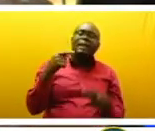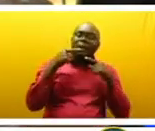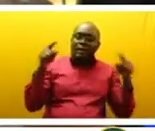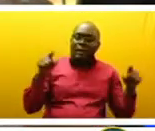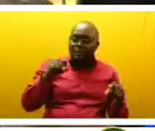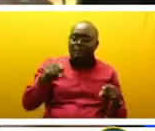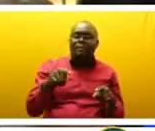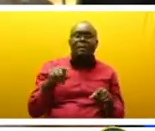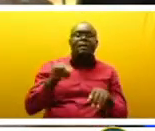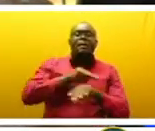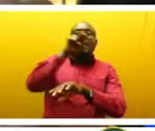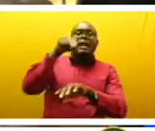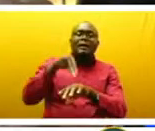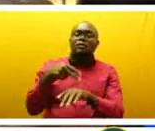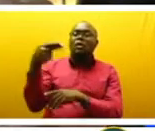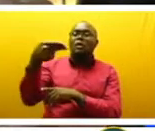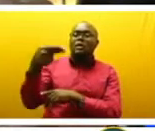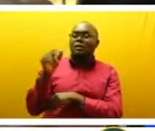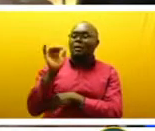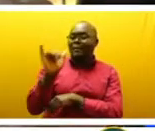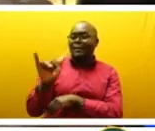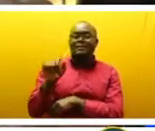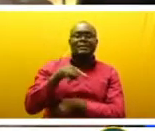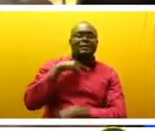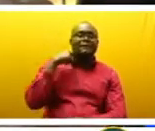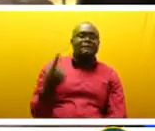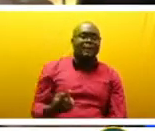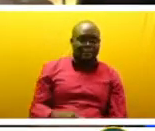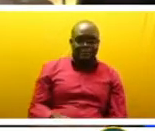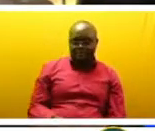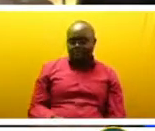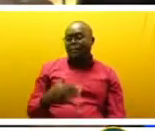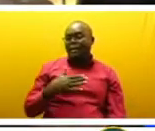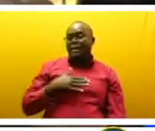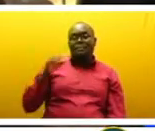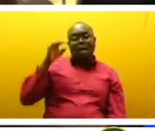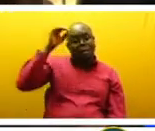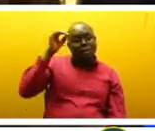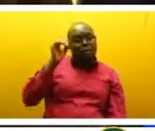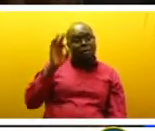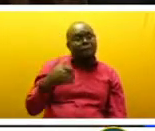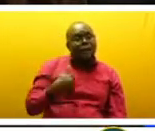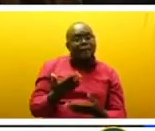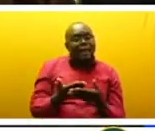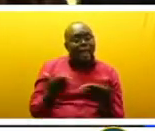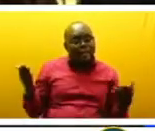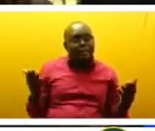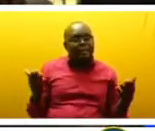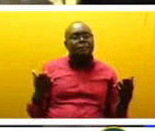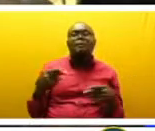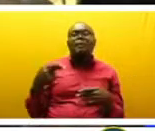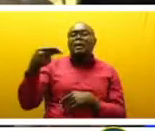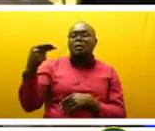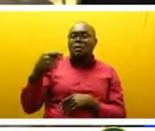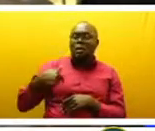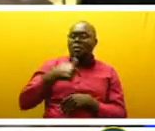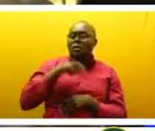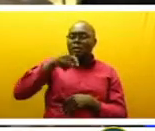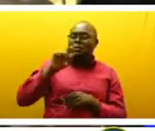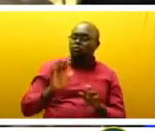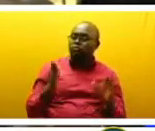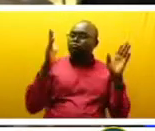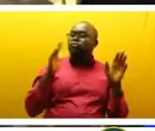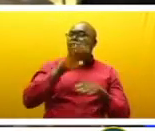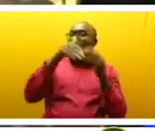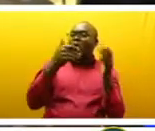hero. I think that is ridiculous. In my opinion, if there is any heroics that we should be applauding, all of